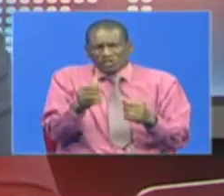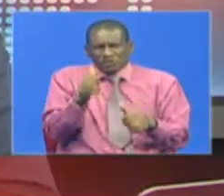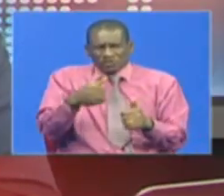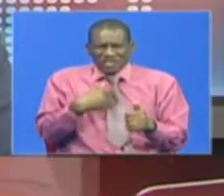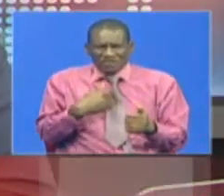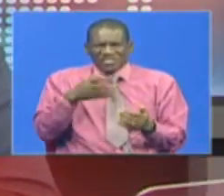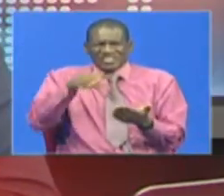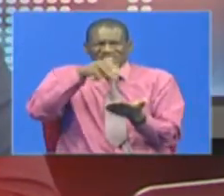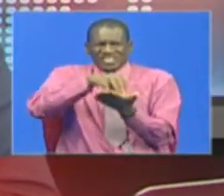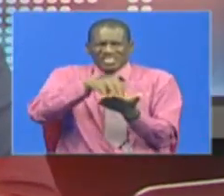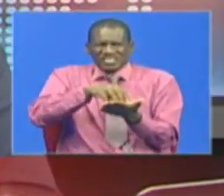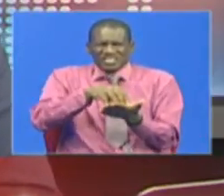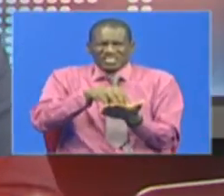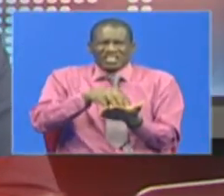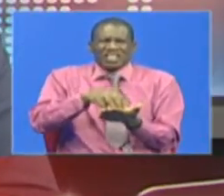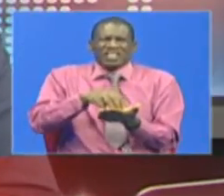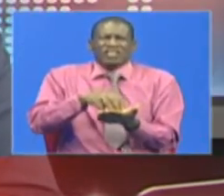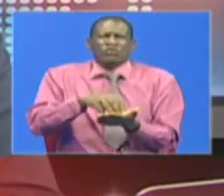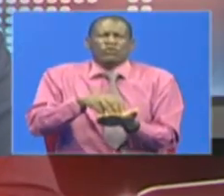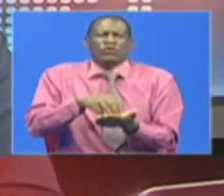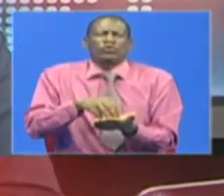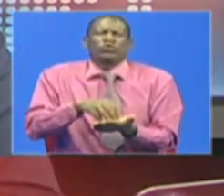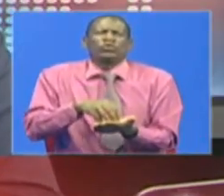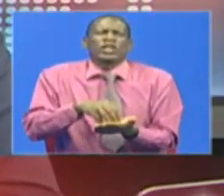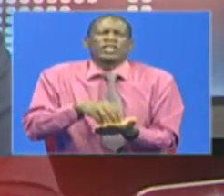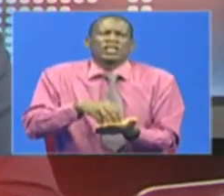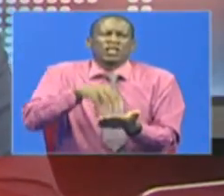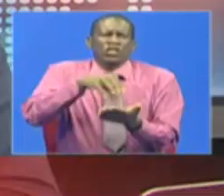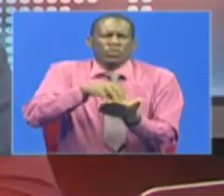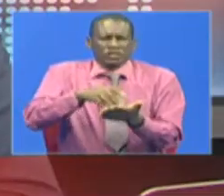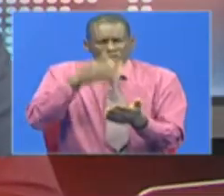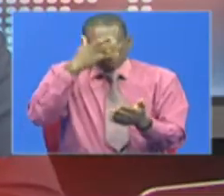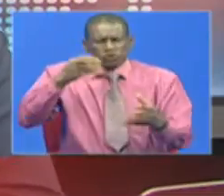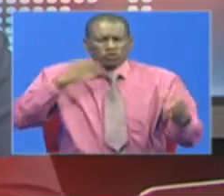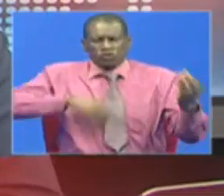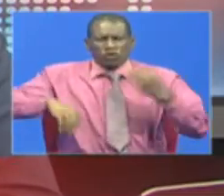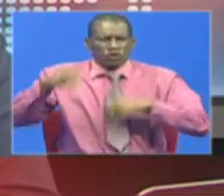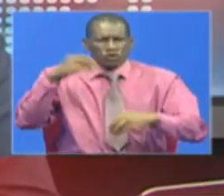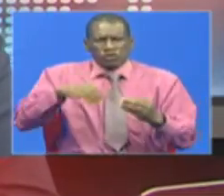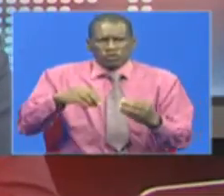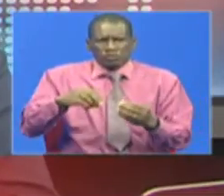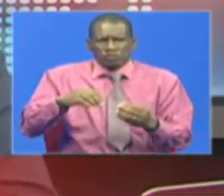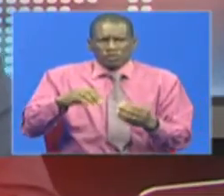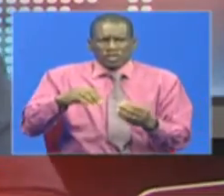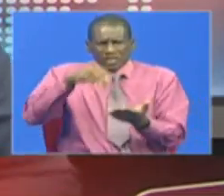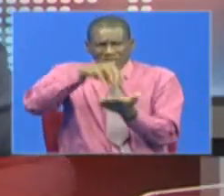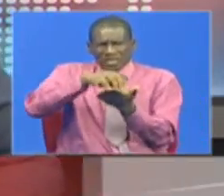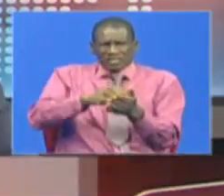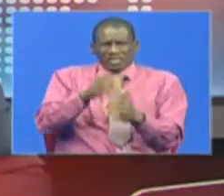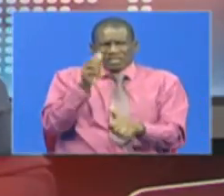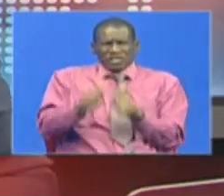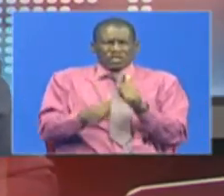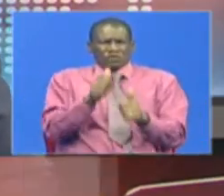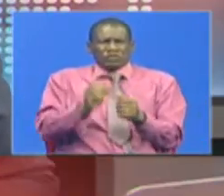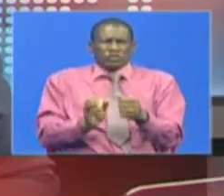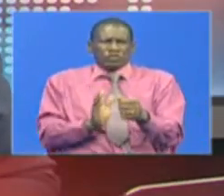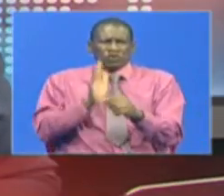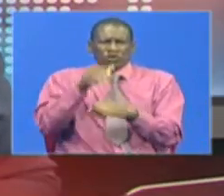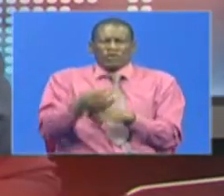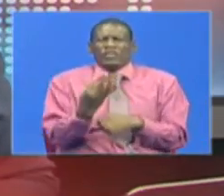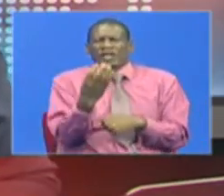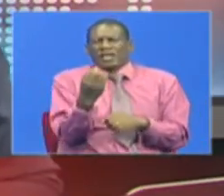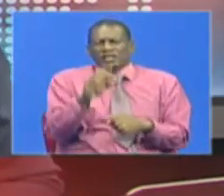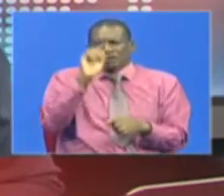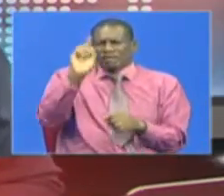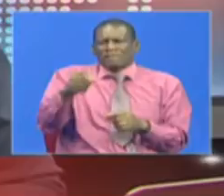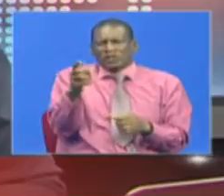case regarding some corruption with the National Cereals and Produce Board, which was about over 300 million shillings.